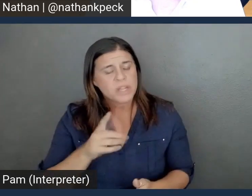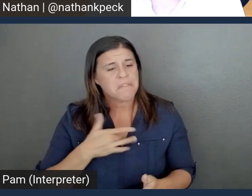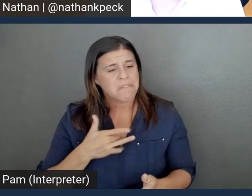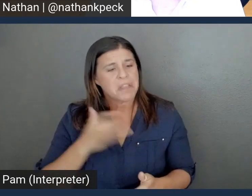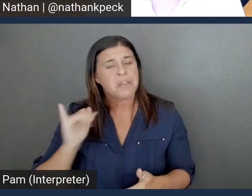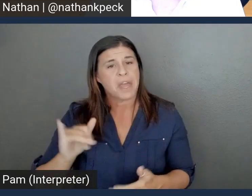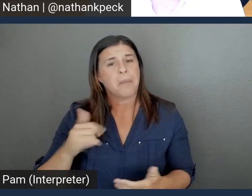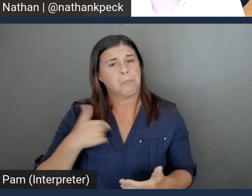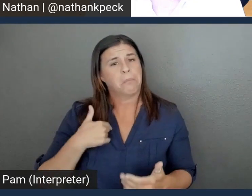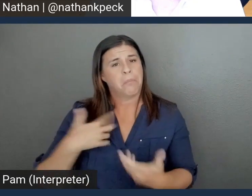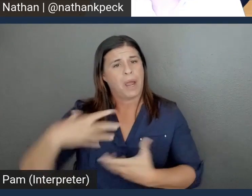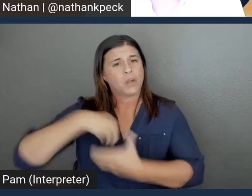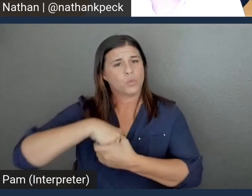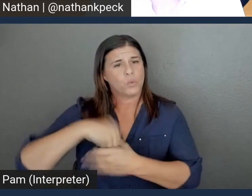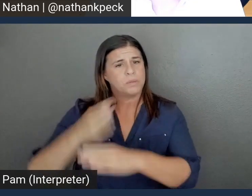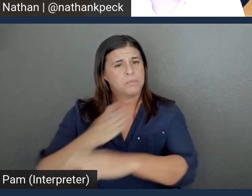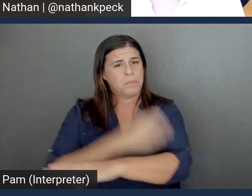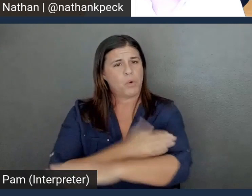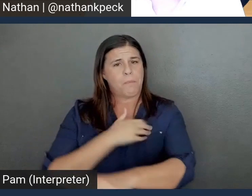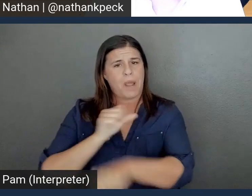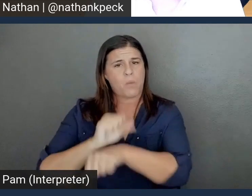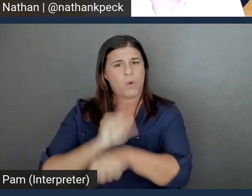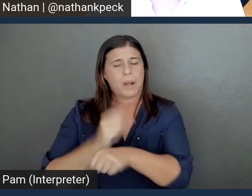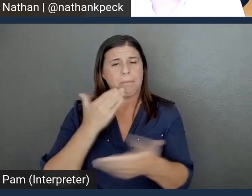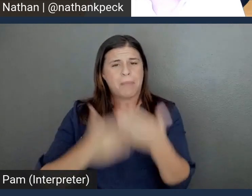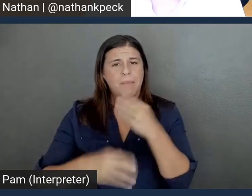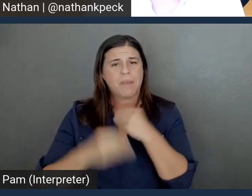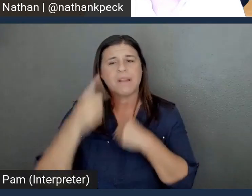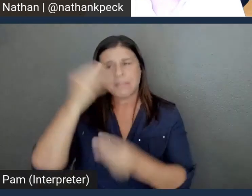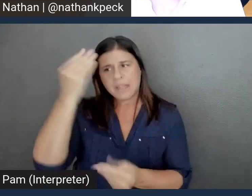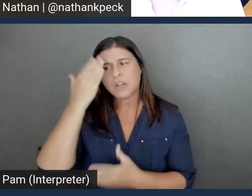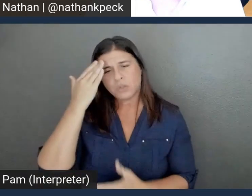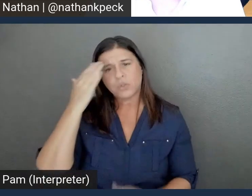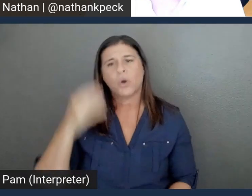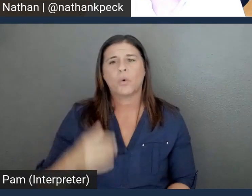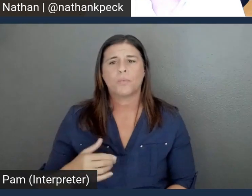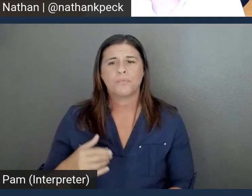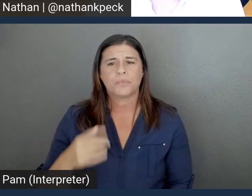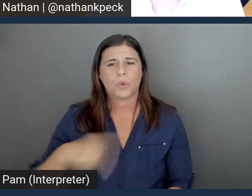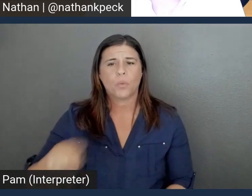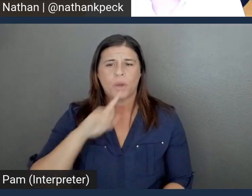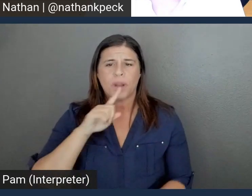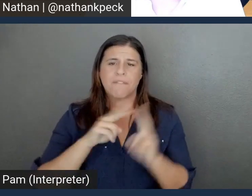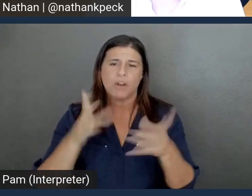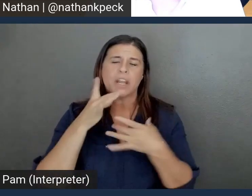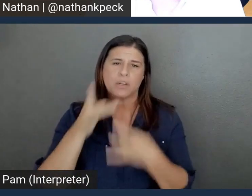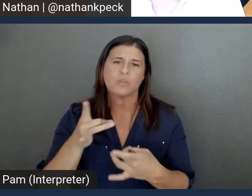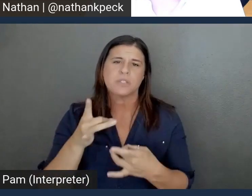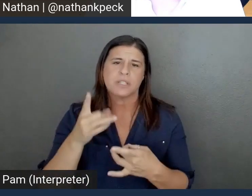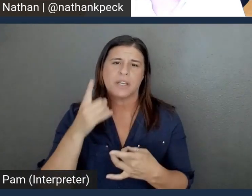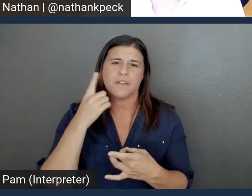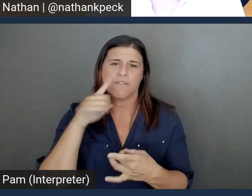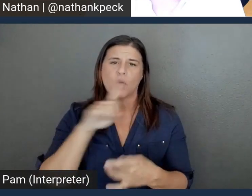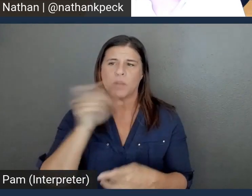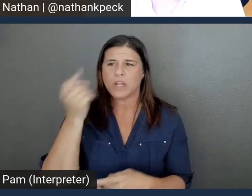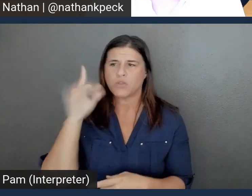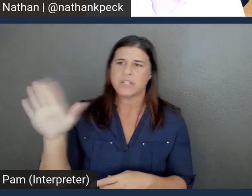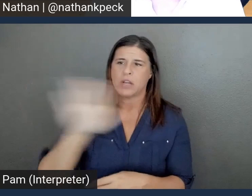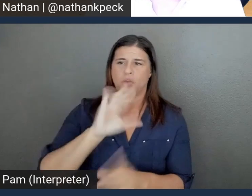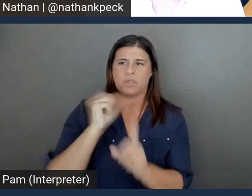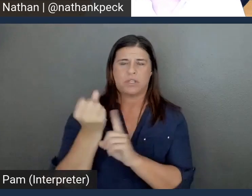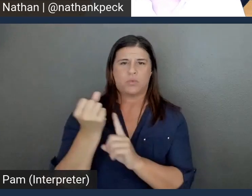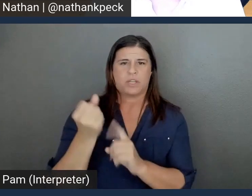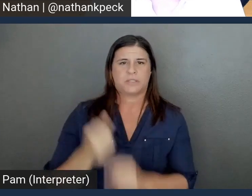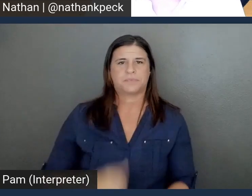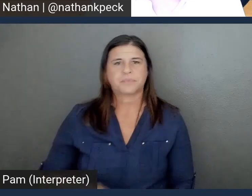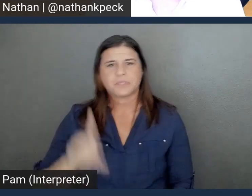which might require additional metrics, please let us know. We're actually very interested in kind of understanding that use case. Make sure to